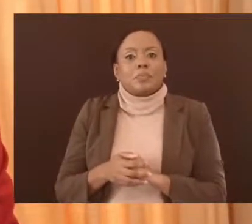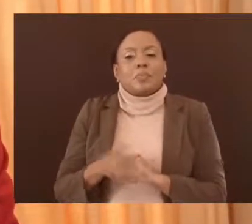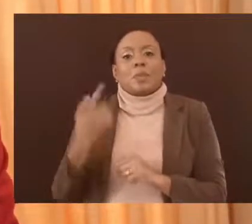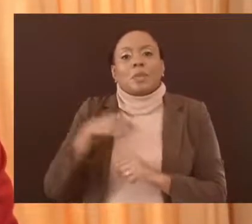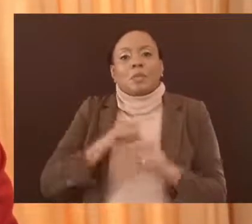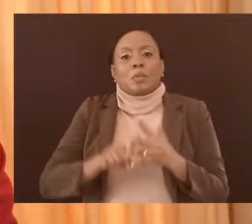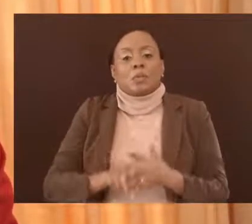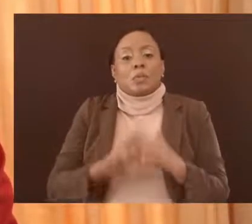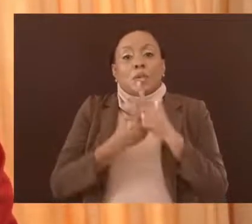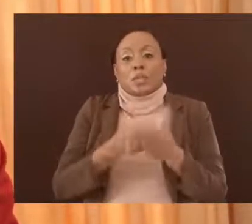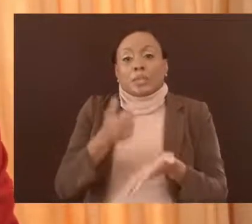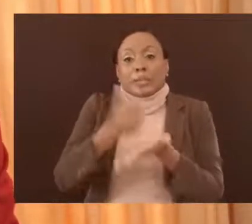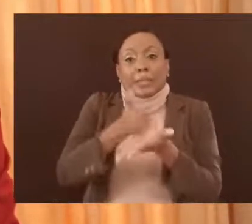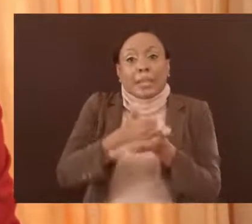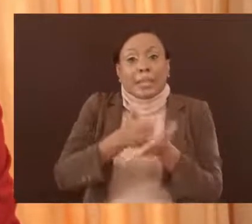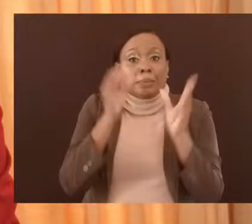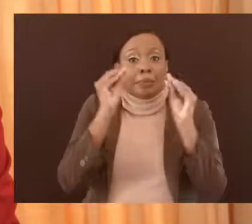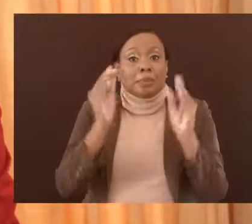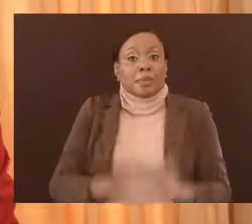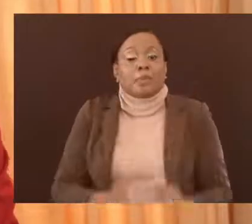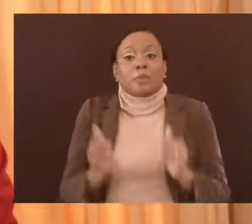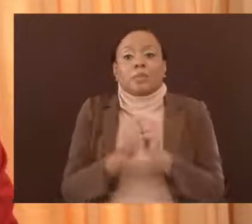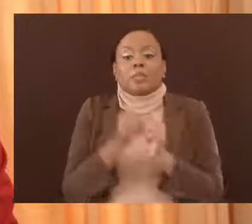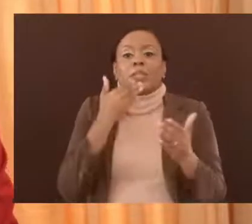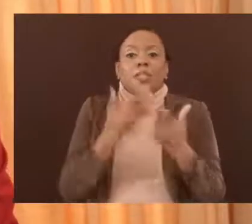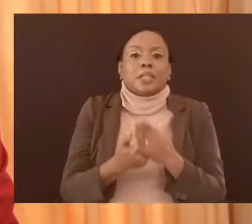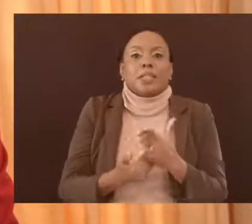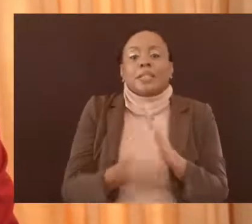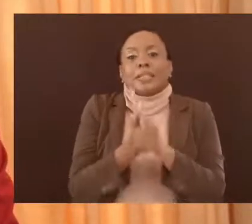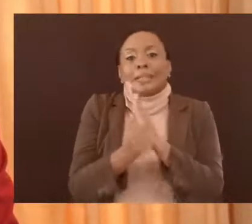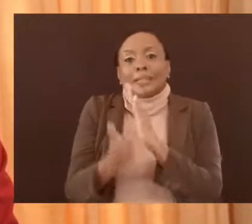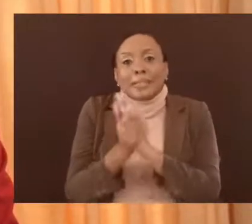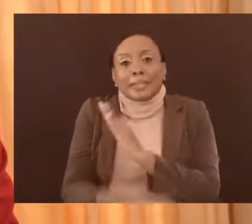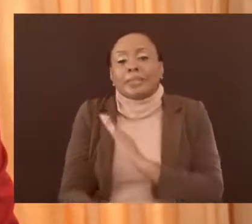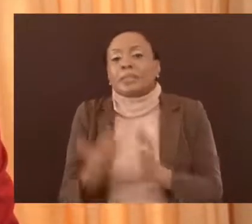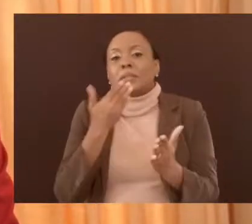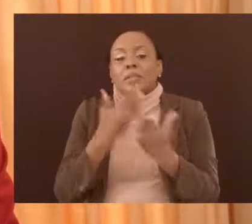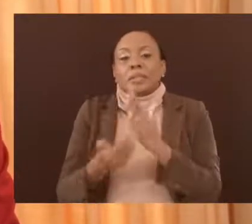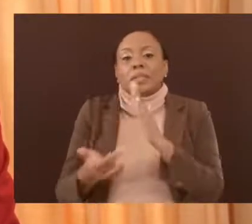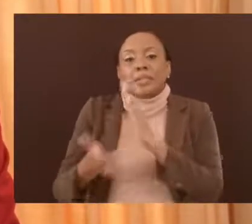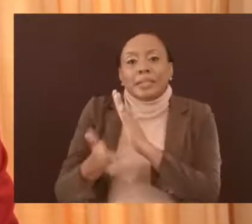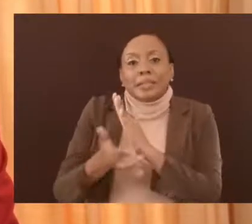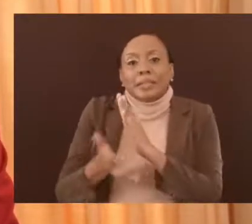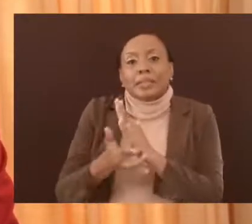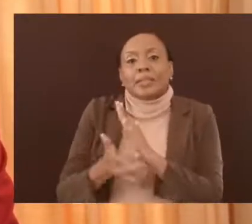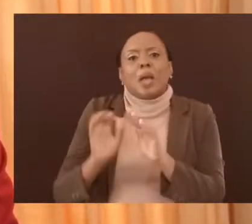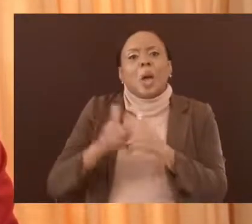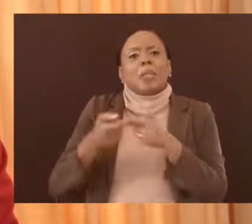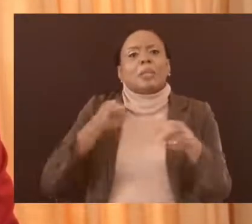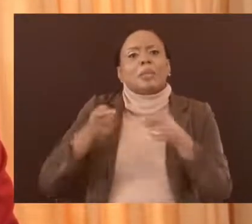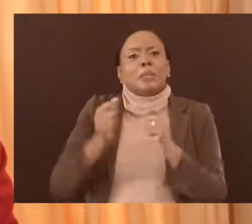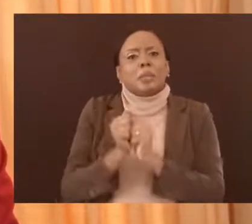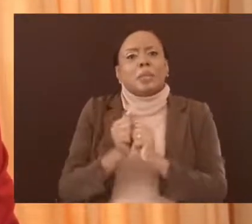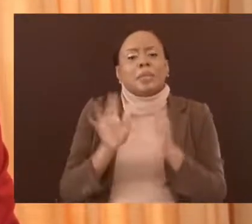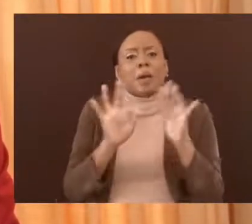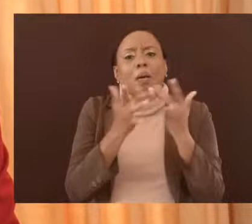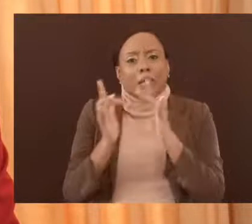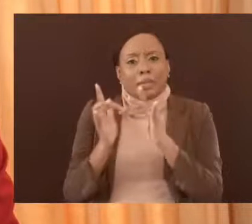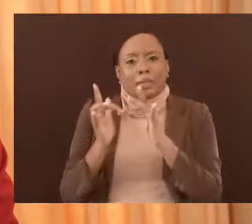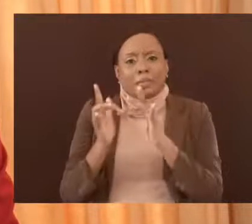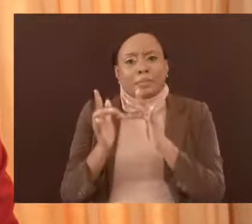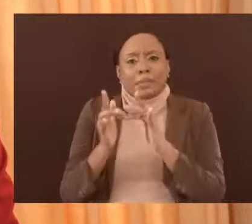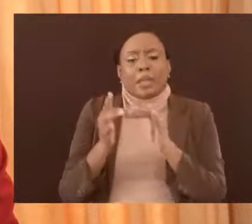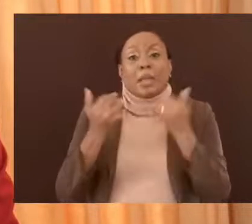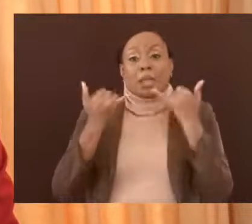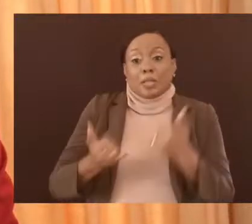our teachers with various instructional techniques to be able to cope in the online environment. And we've developed an even closer relationship with the